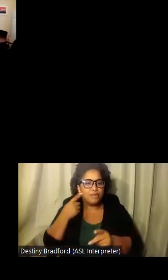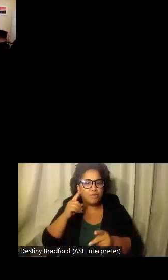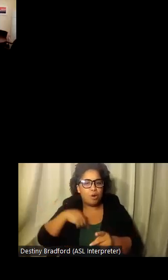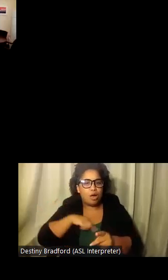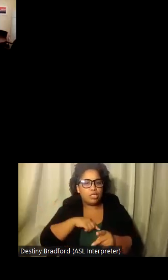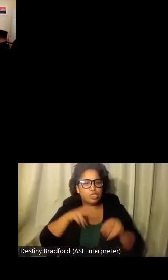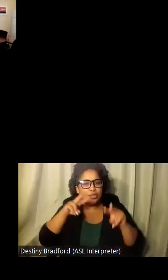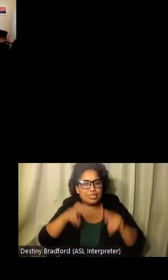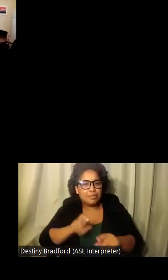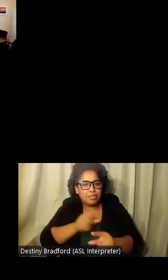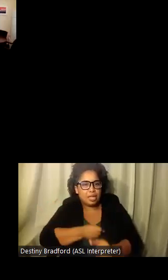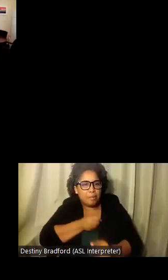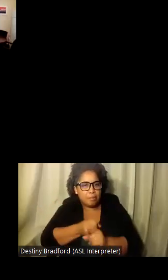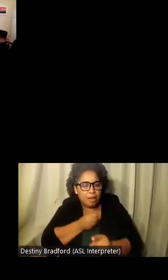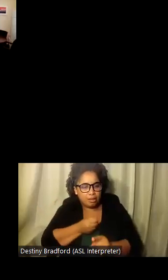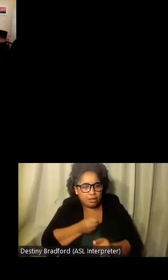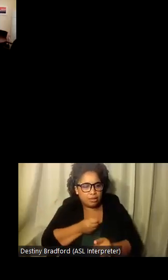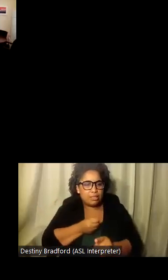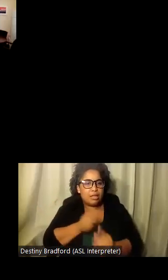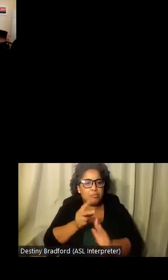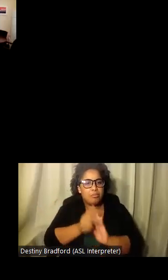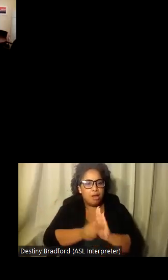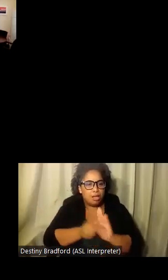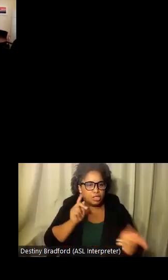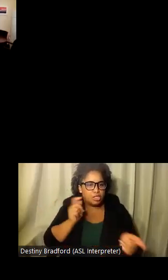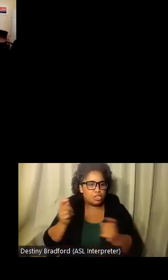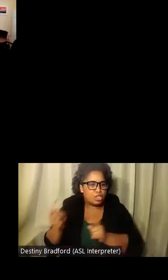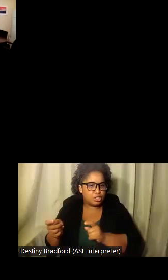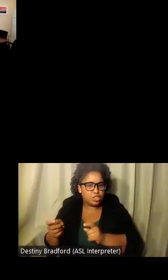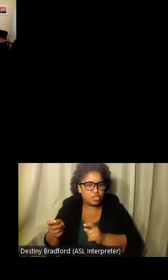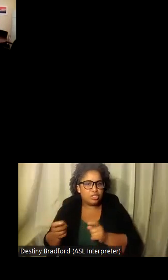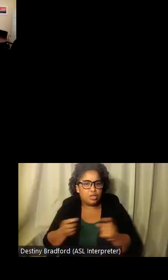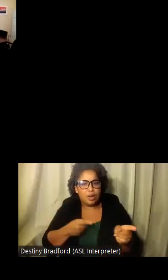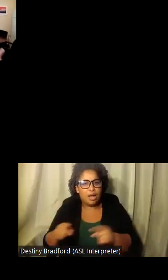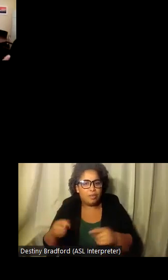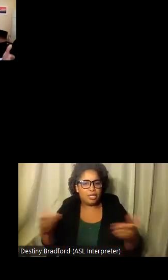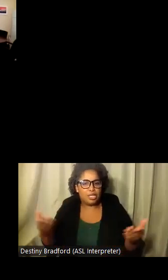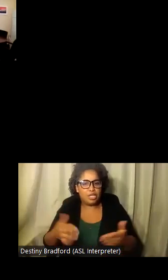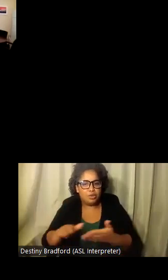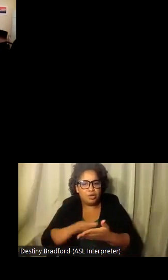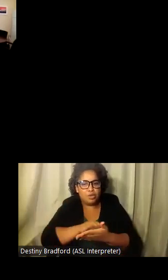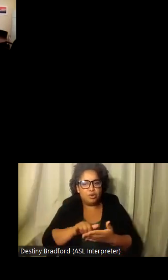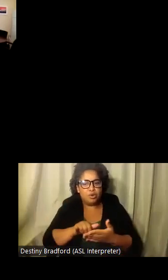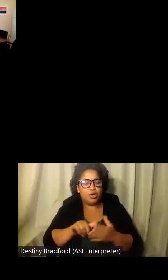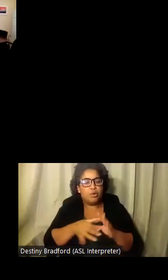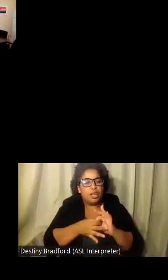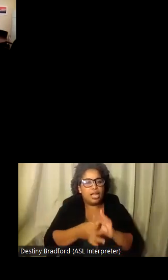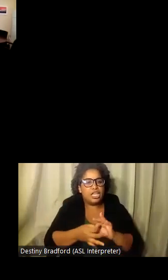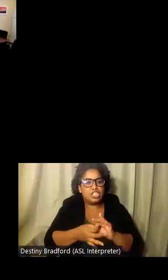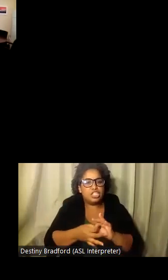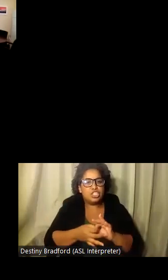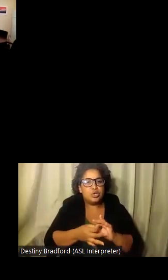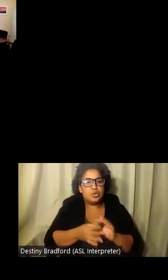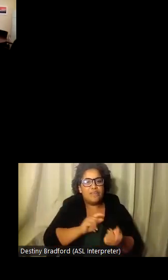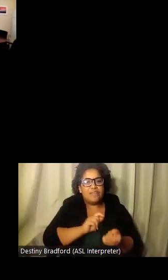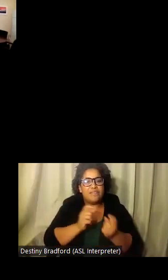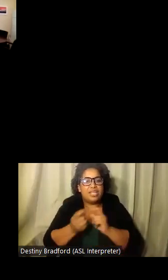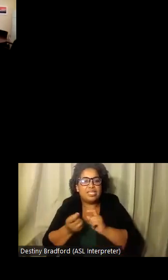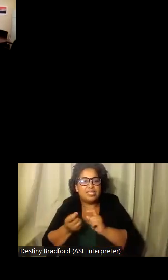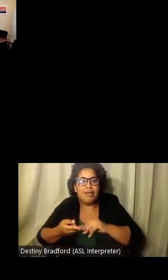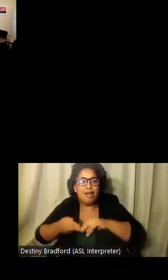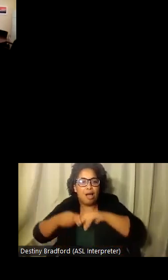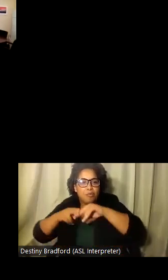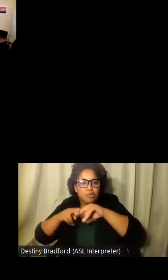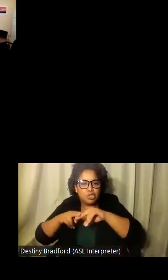examine the impact that policy changes that were taking place here in New York in terms of phasing up to a $15 minimum wage for